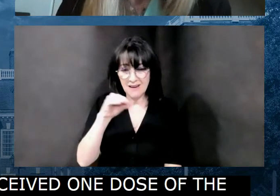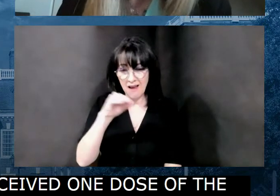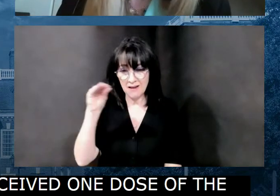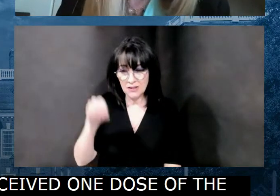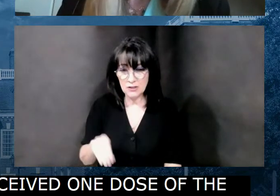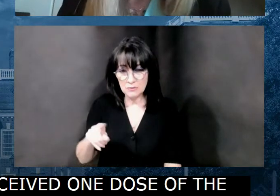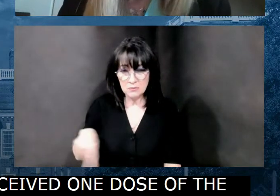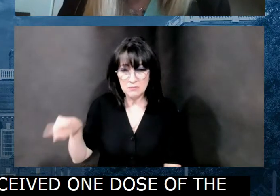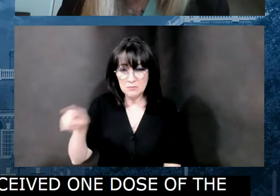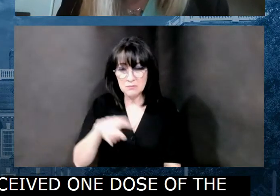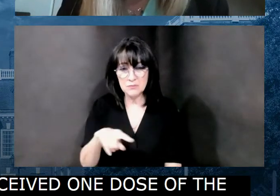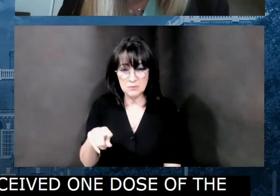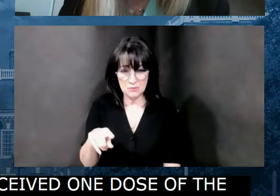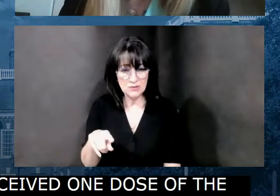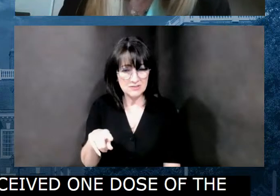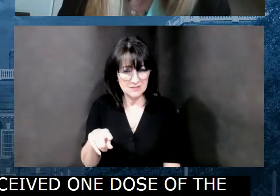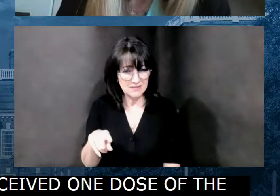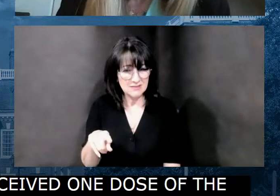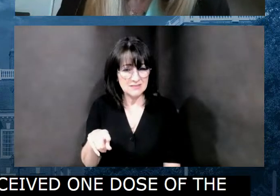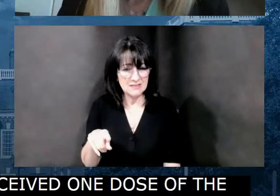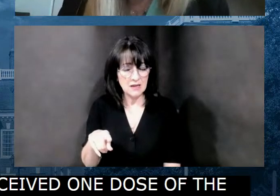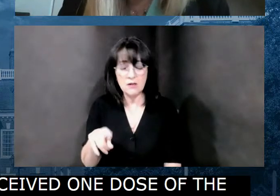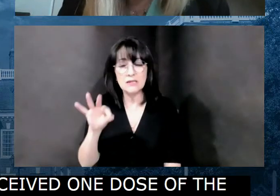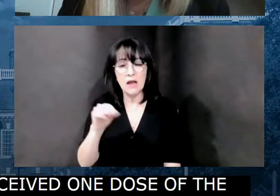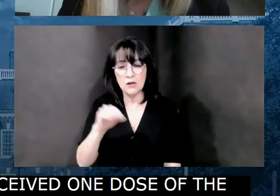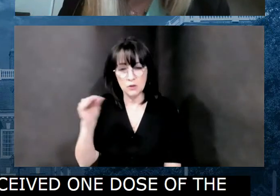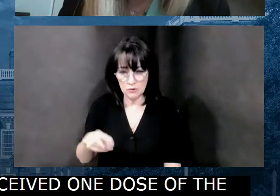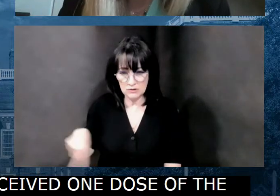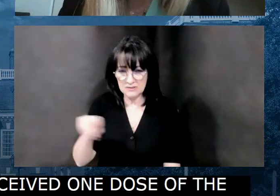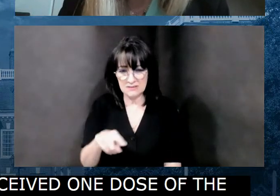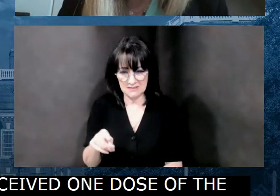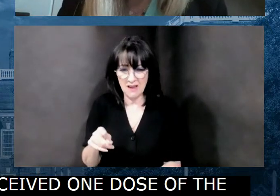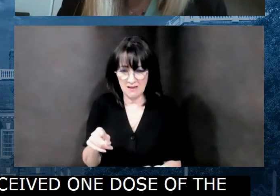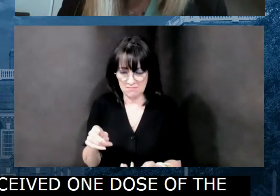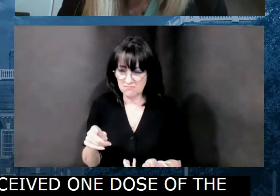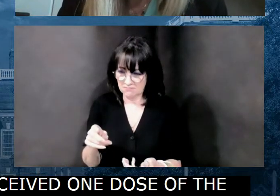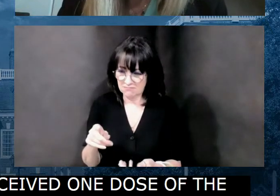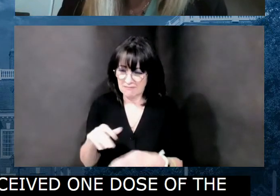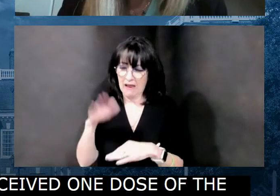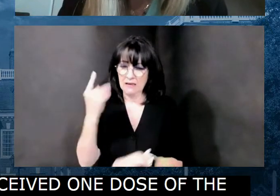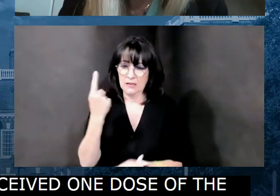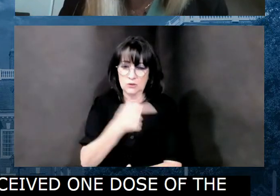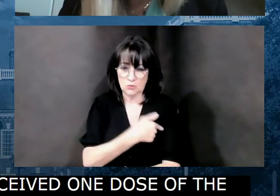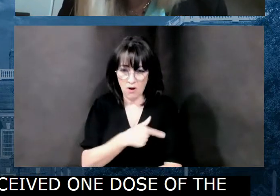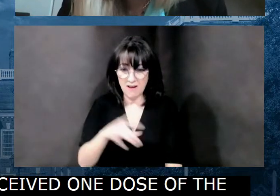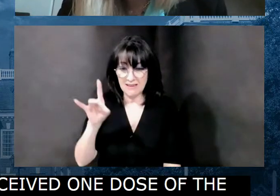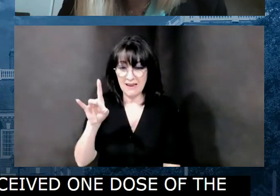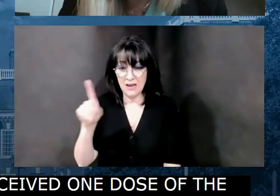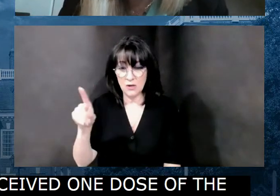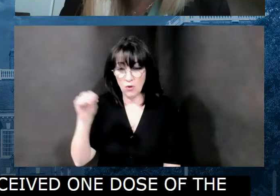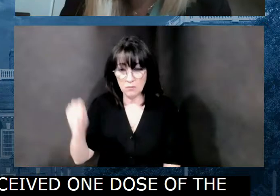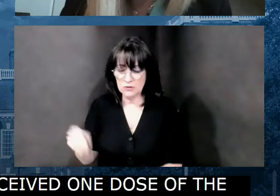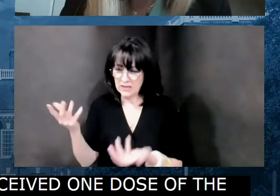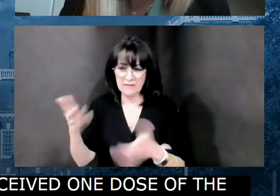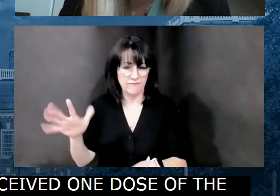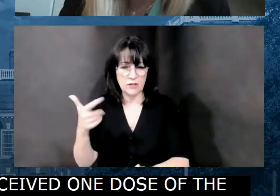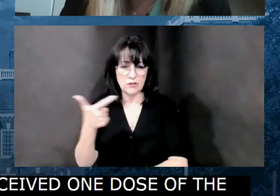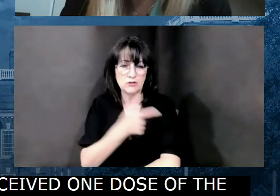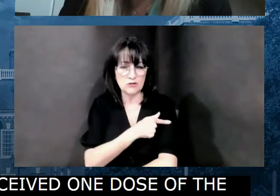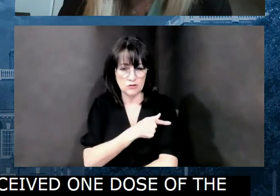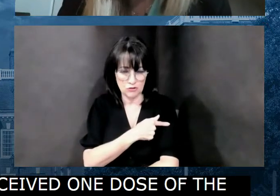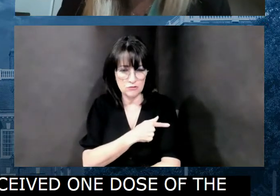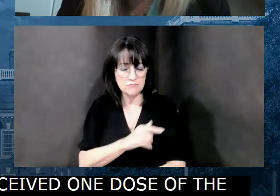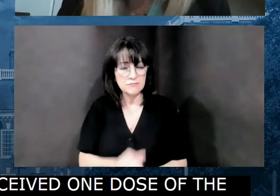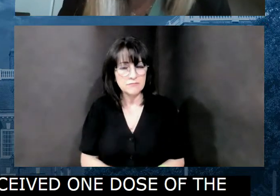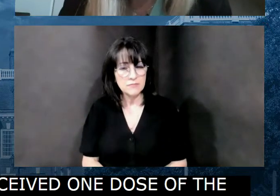our death and hospitalization numbers have decreased so significantly. But as you go to the younger age